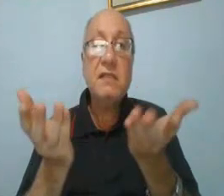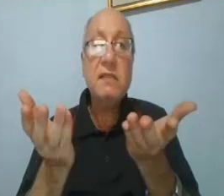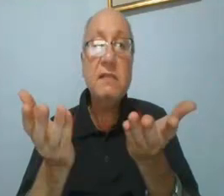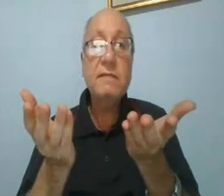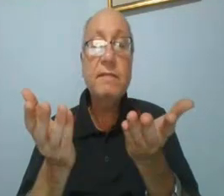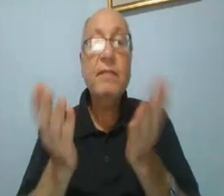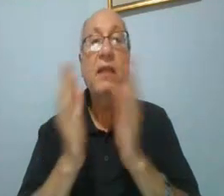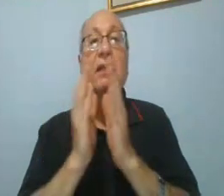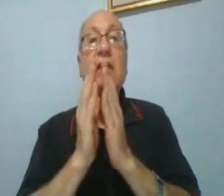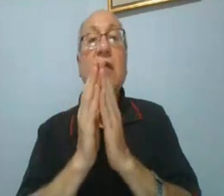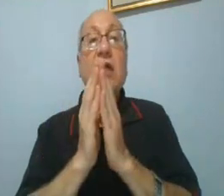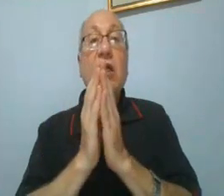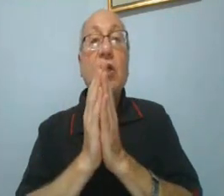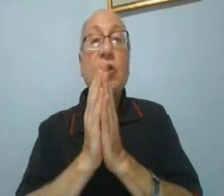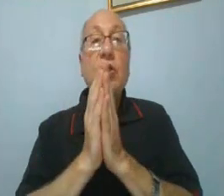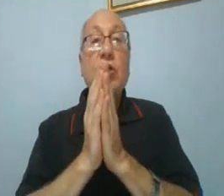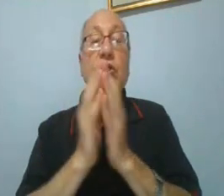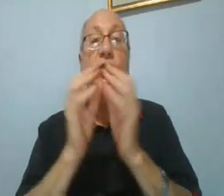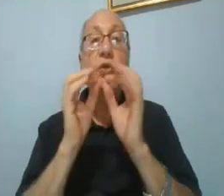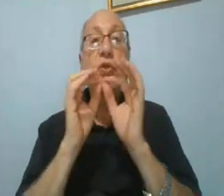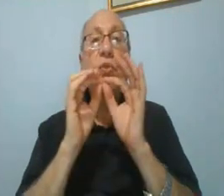HIV virus.